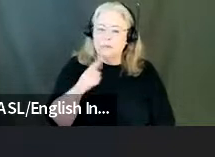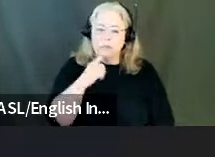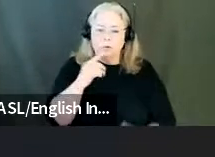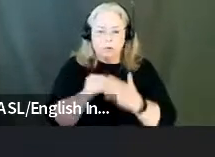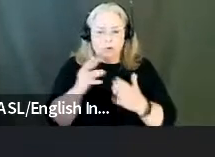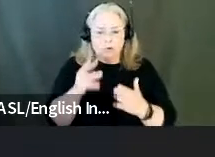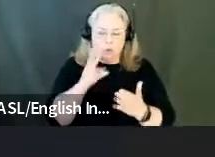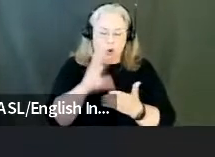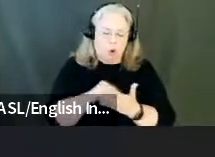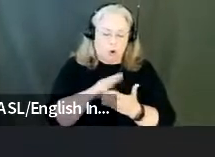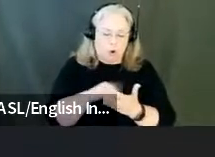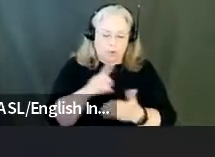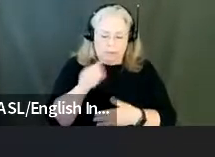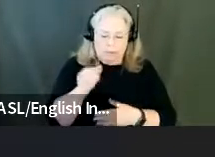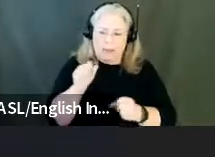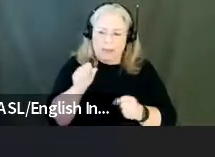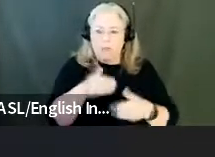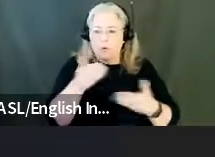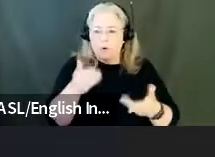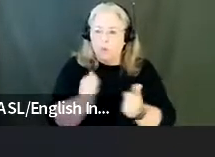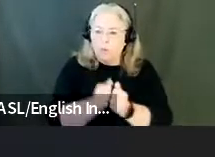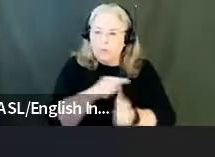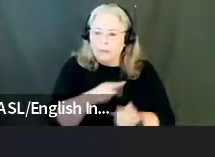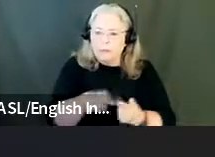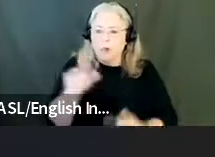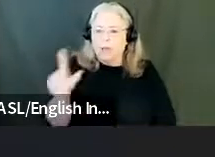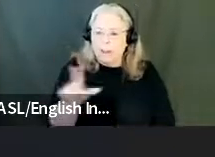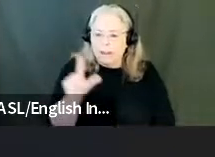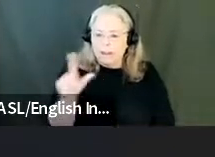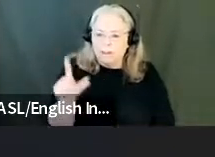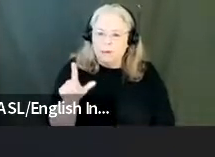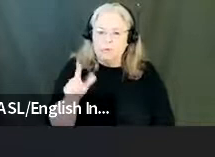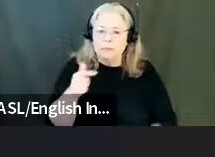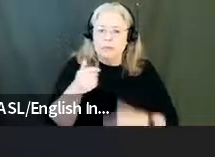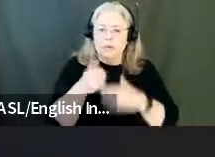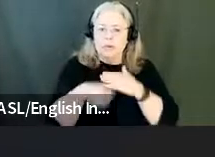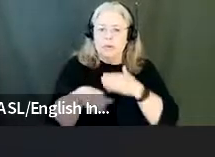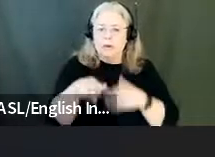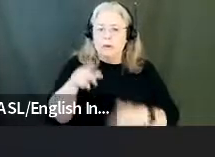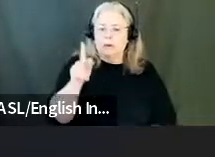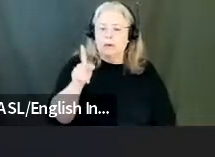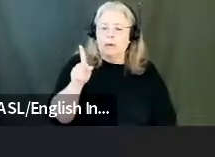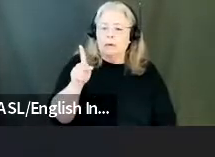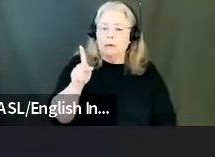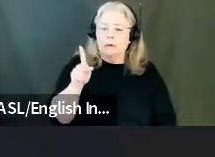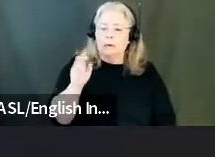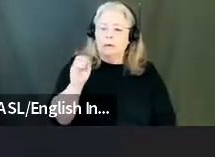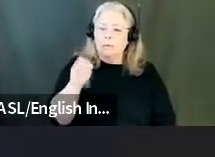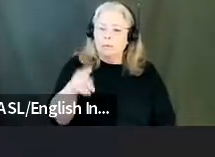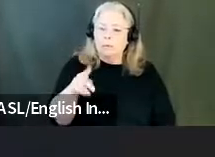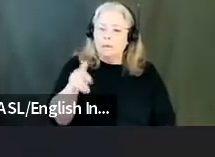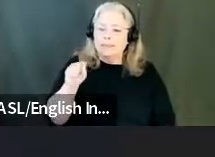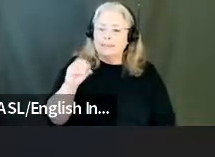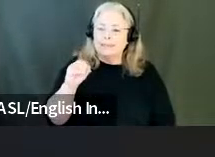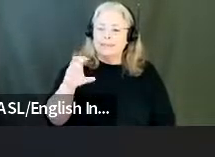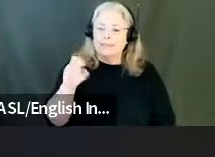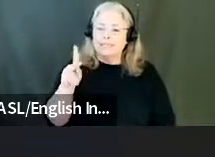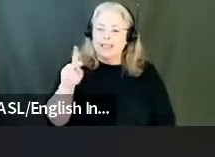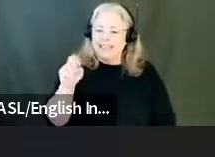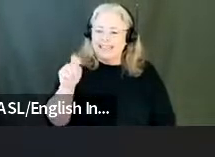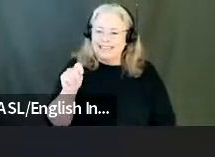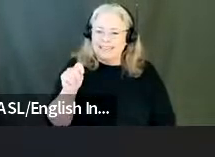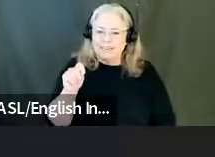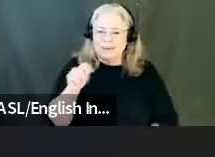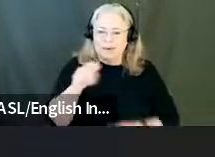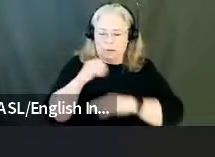with learning disabilities could take to the library. And underneath here is a pop socket. So again, I got to get this up